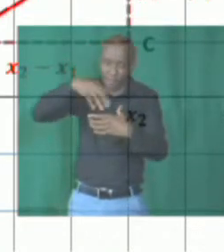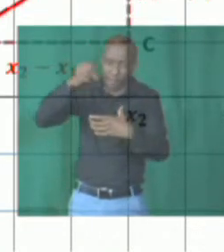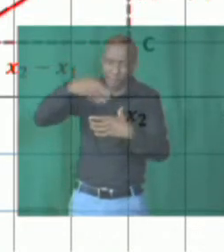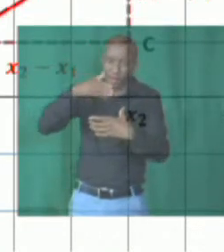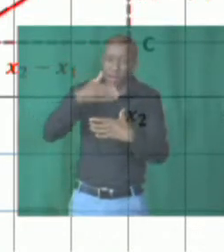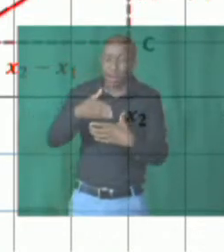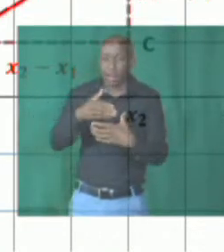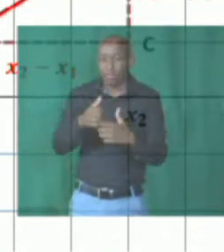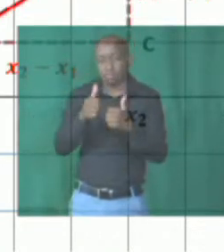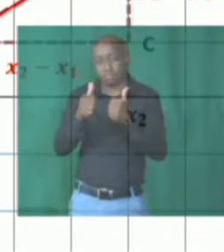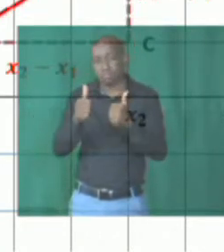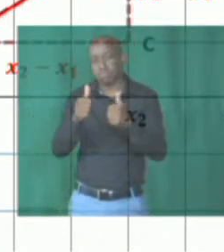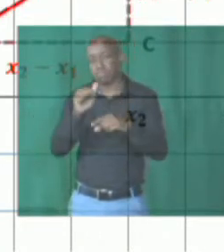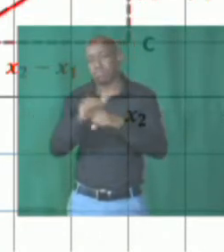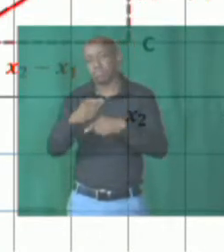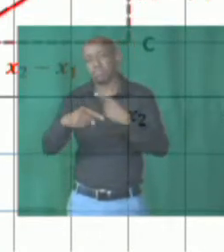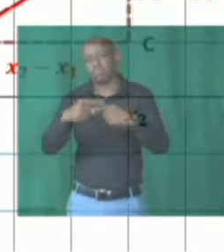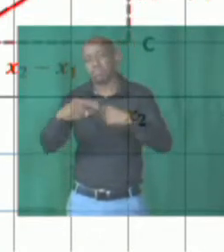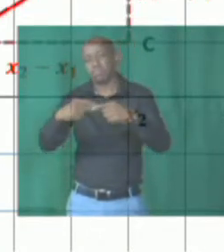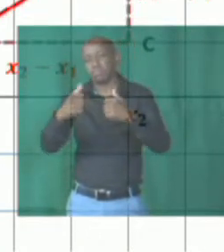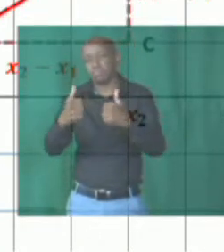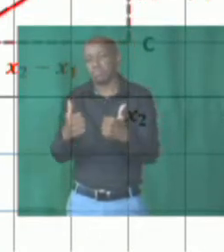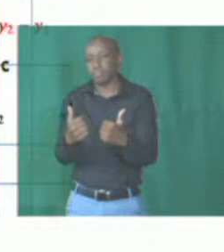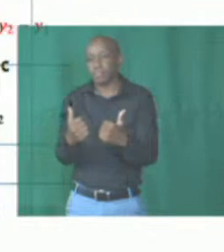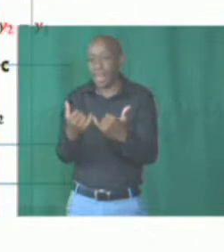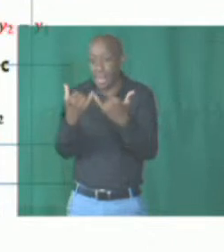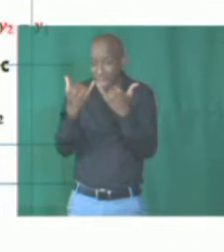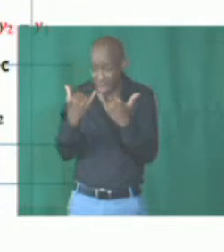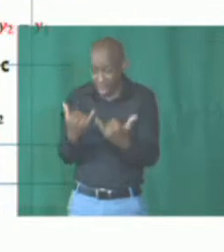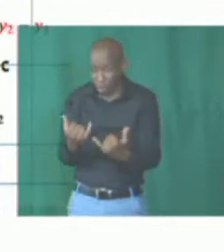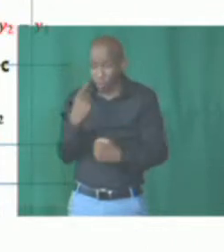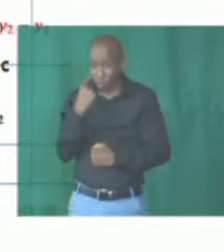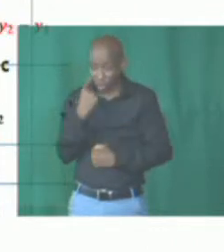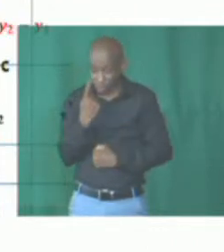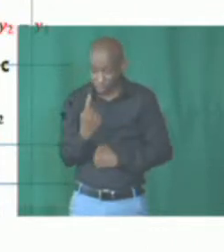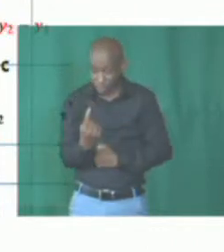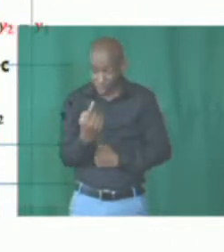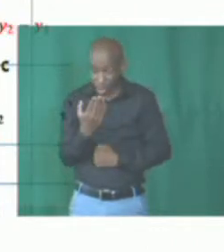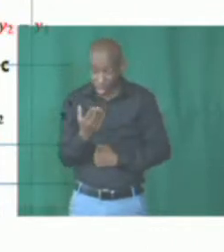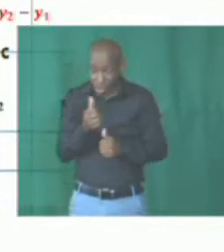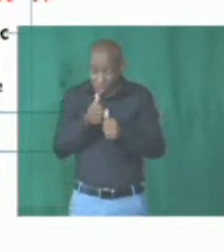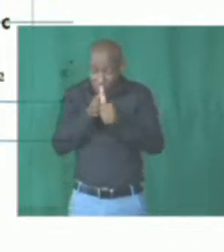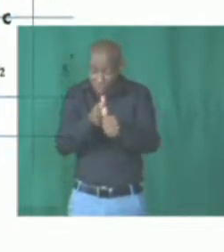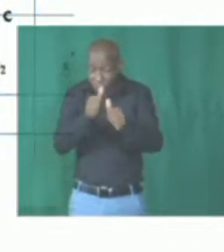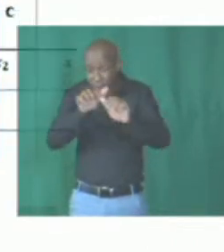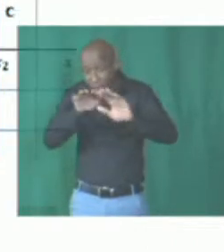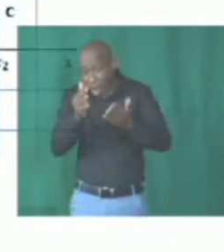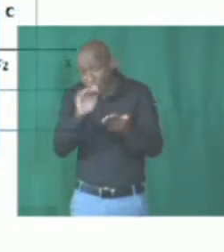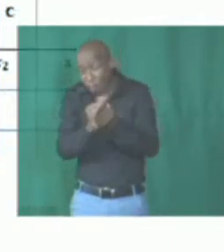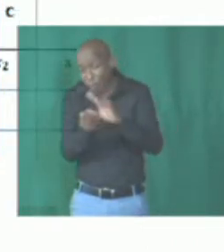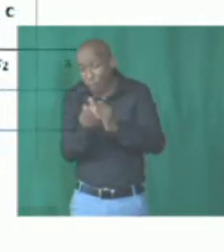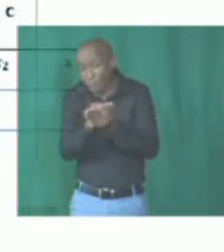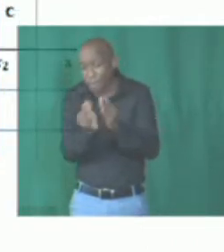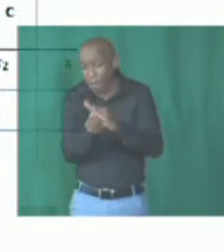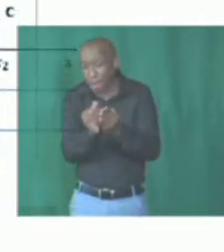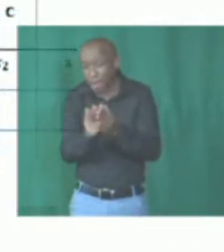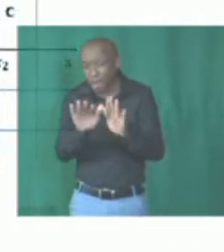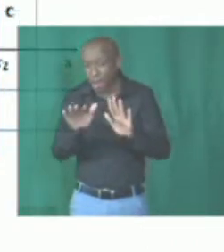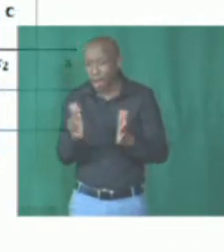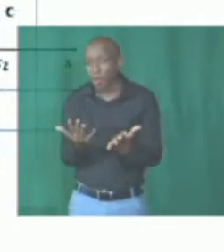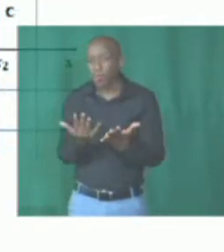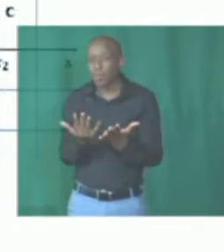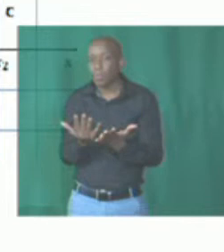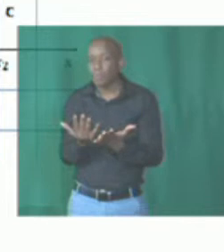good to go. So here we are deducing the formula for finding